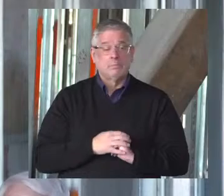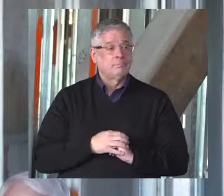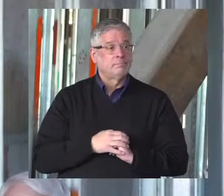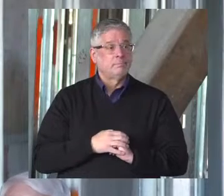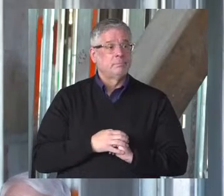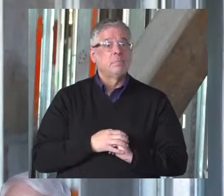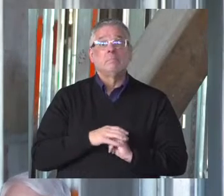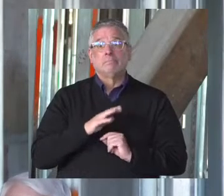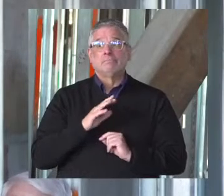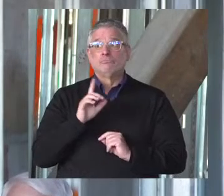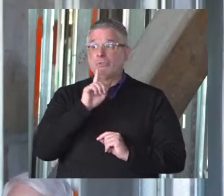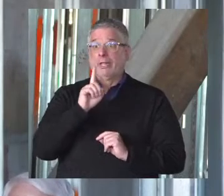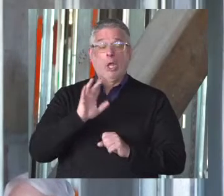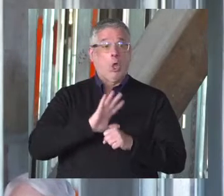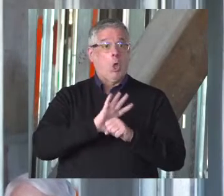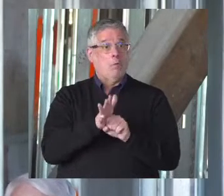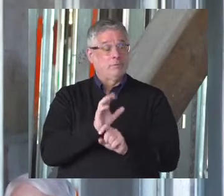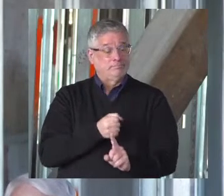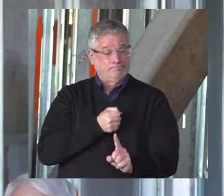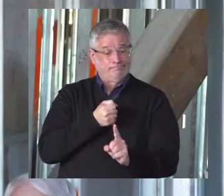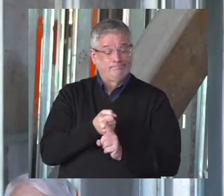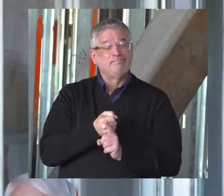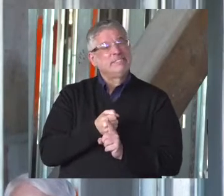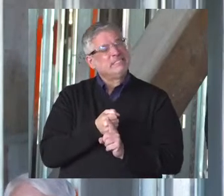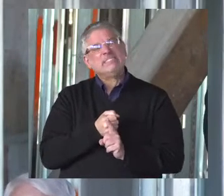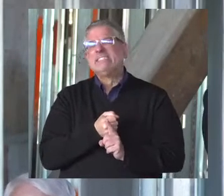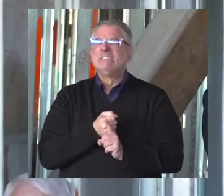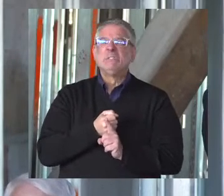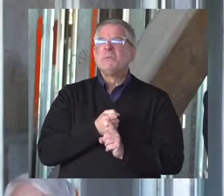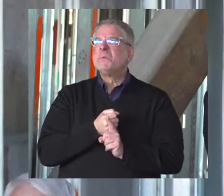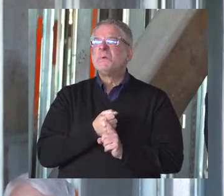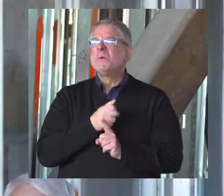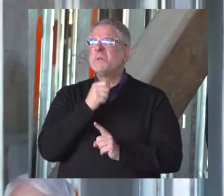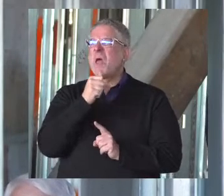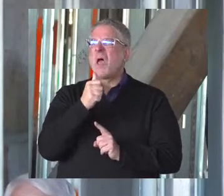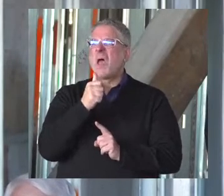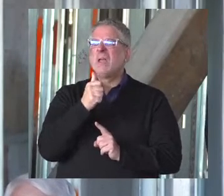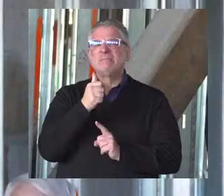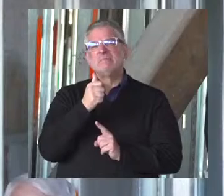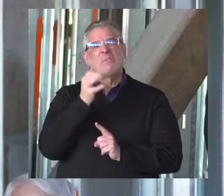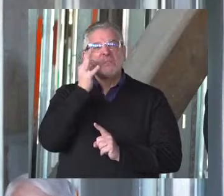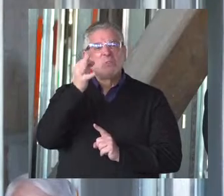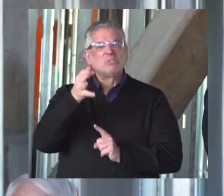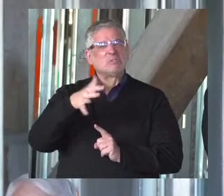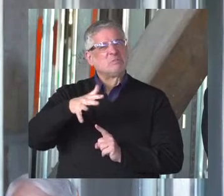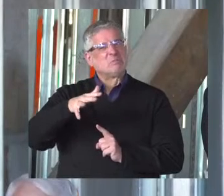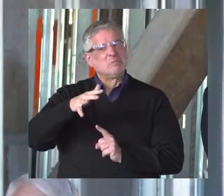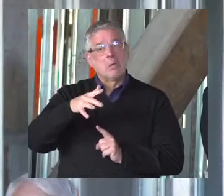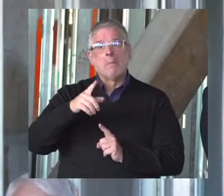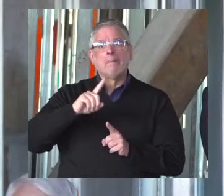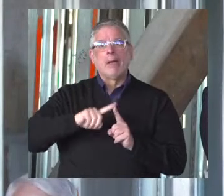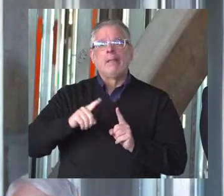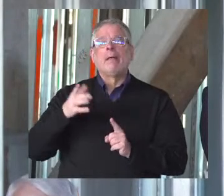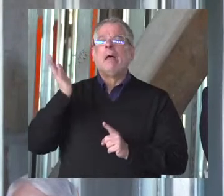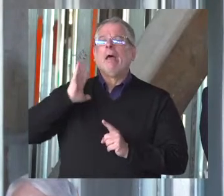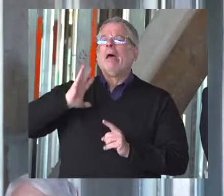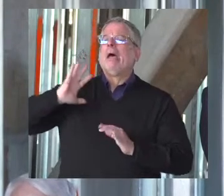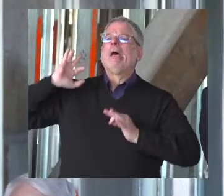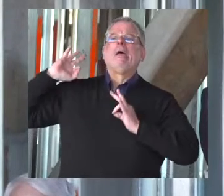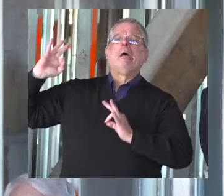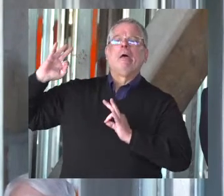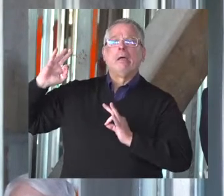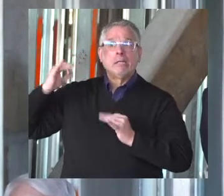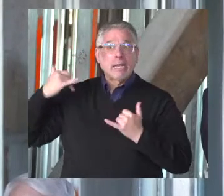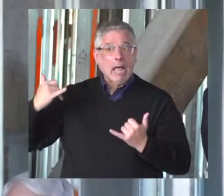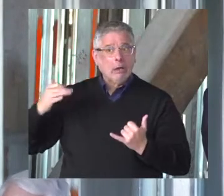the middle of COVID, and people were talking about the best days not necessarily being in front of us, but being behind us, and that we needed,